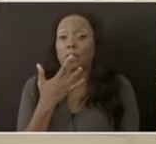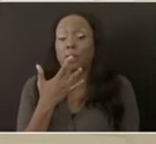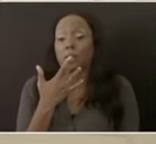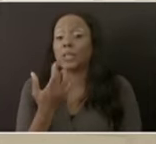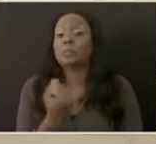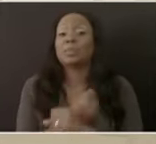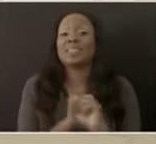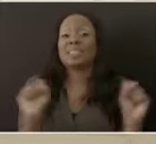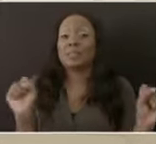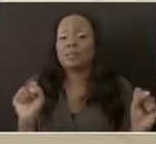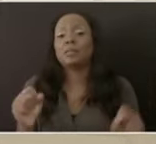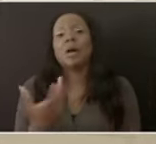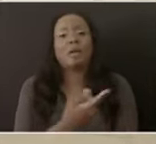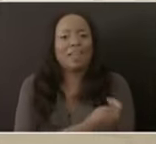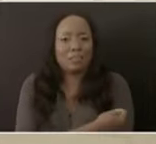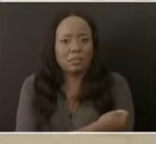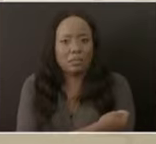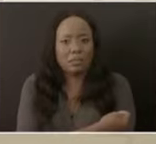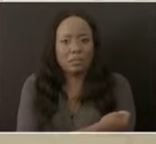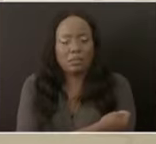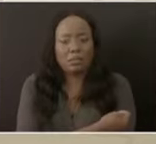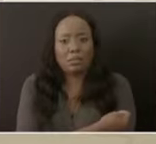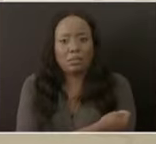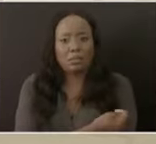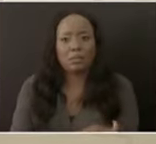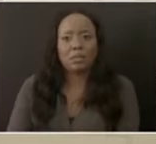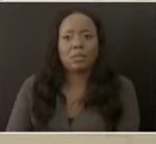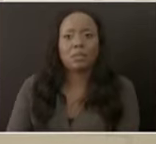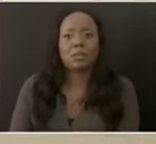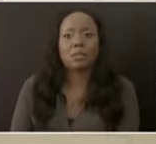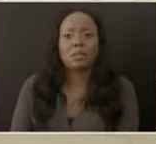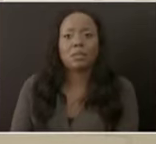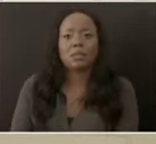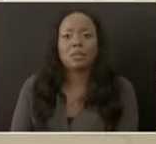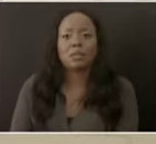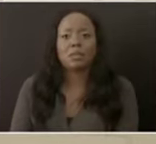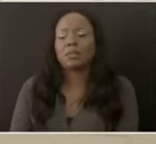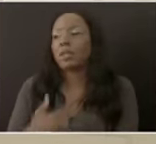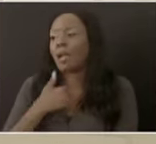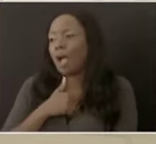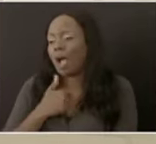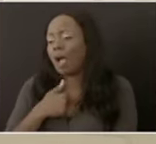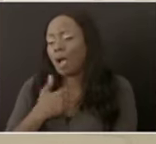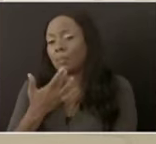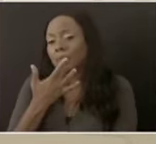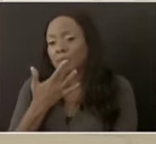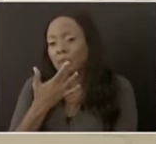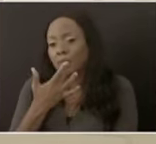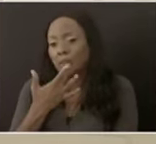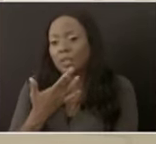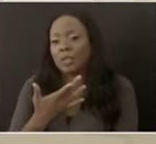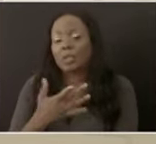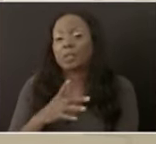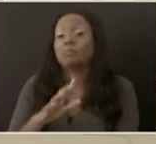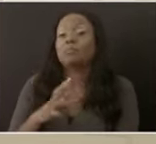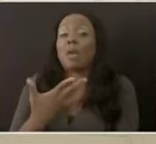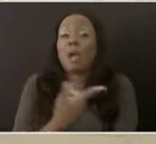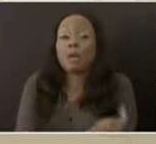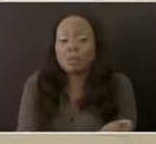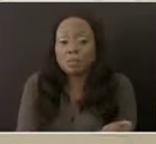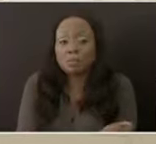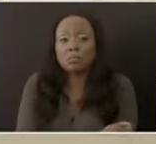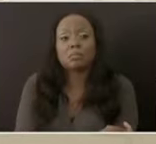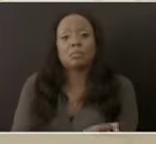Because I would prefer to be on the side, sorry, of the 10% of